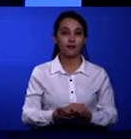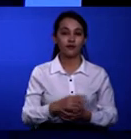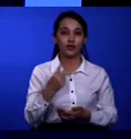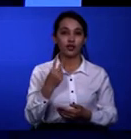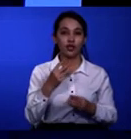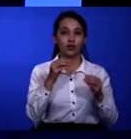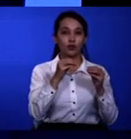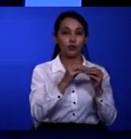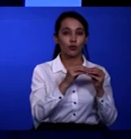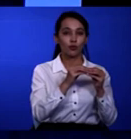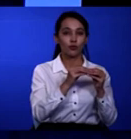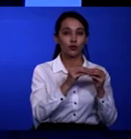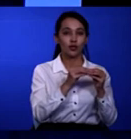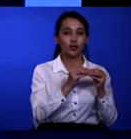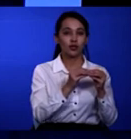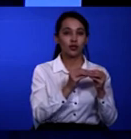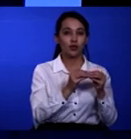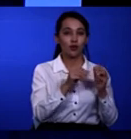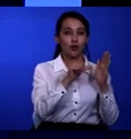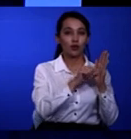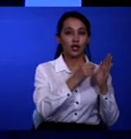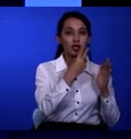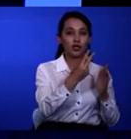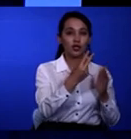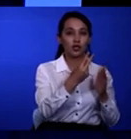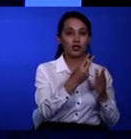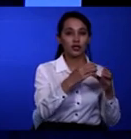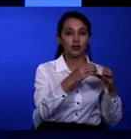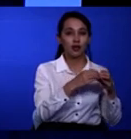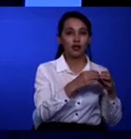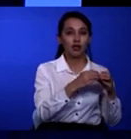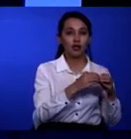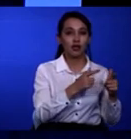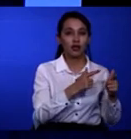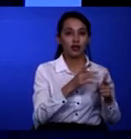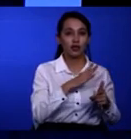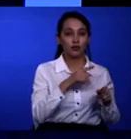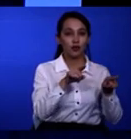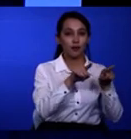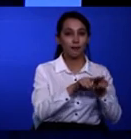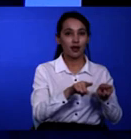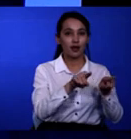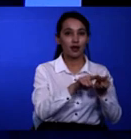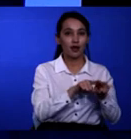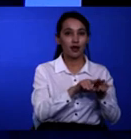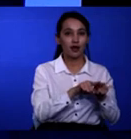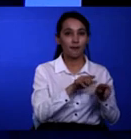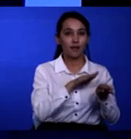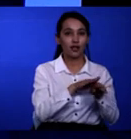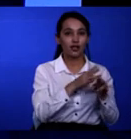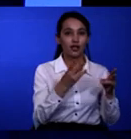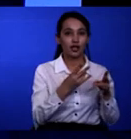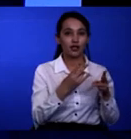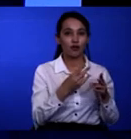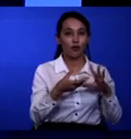Ikkinchi 10 kunlikda esa 6dan 2 qismi. Buni ham xuddi shunday qilib bajarasiz. Chiqqan natijalarni